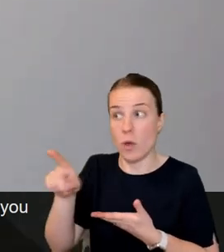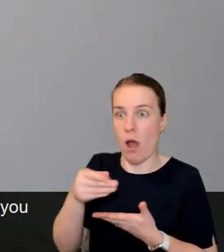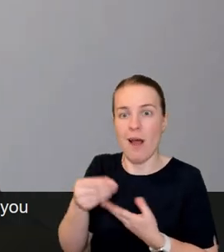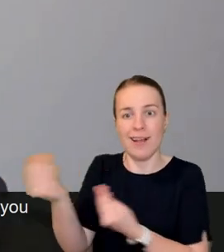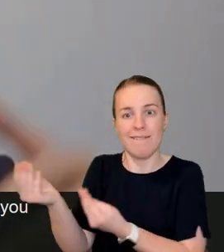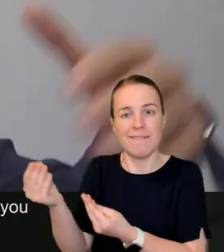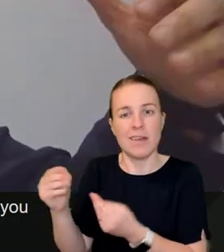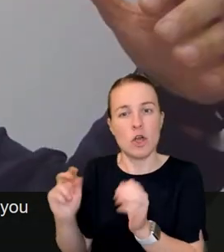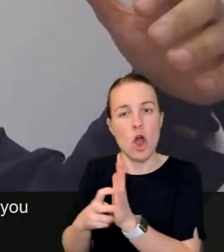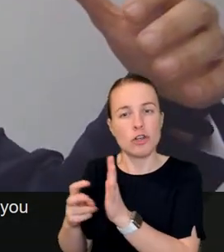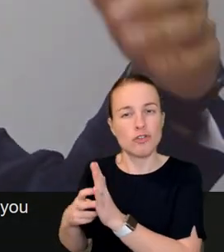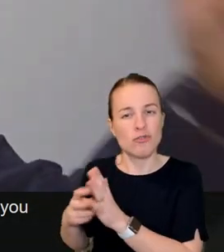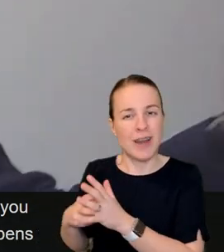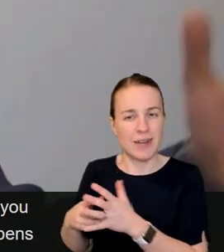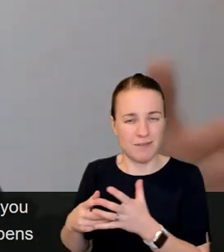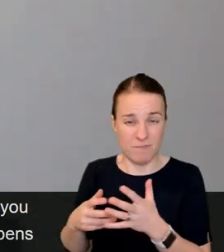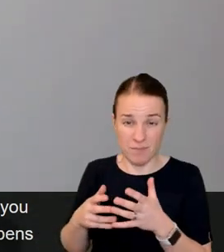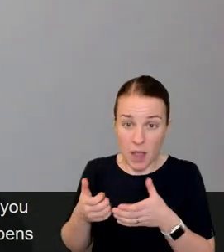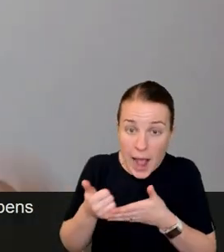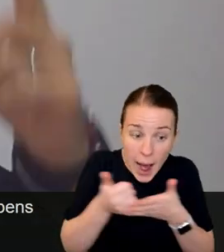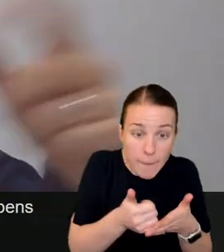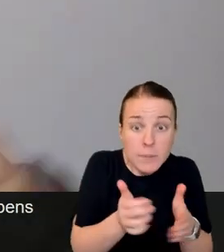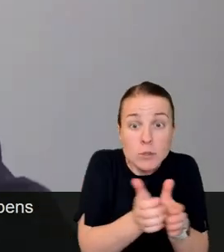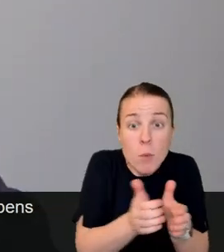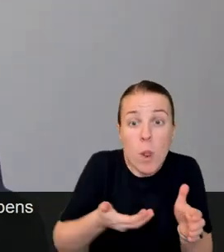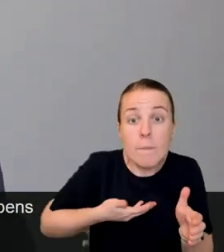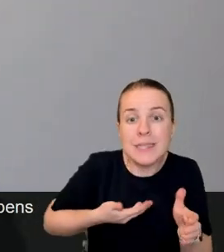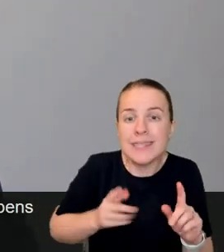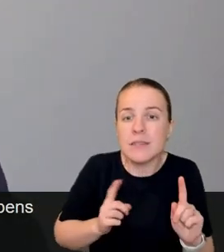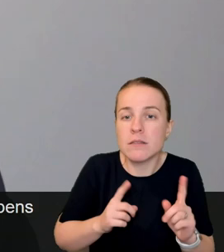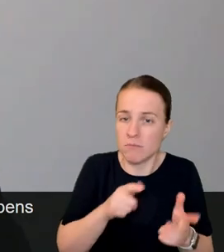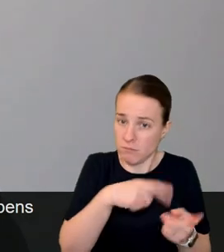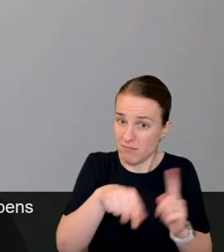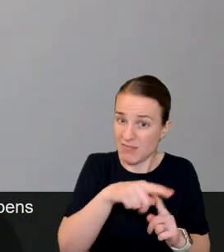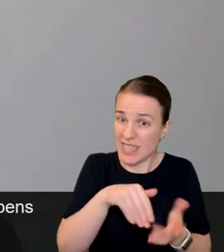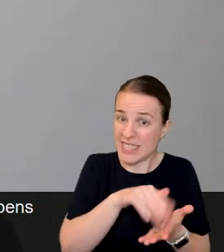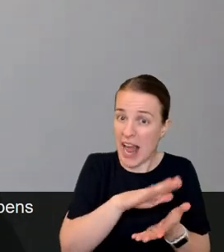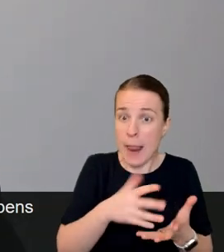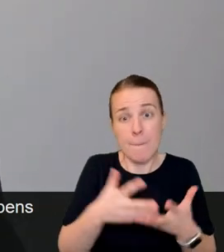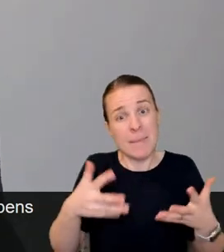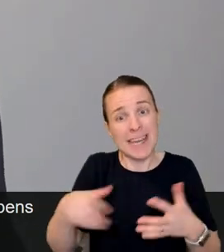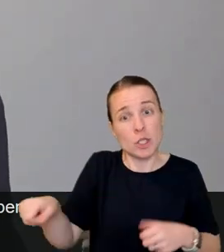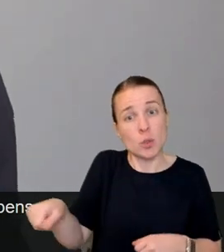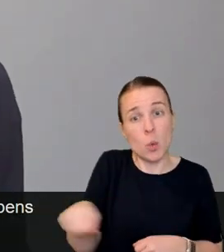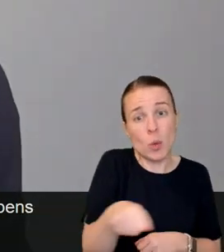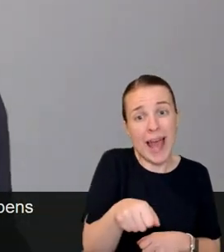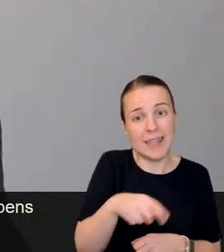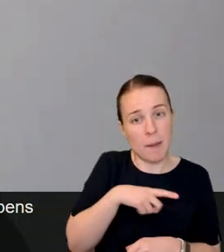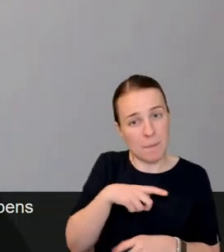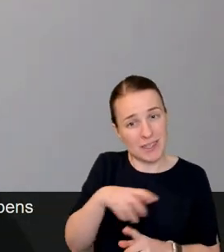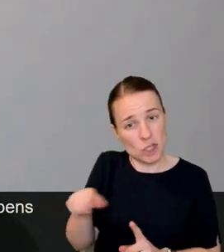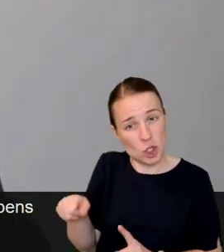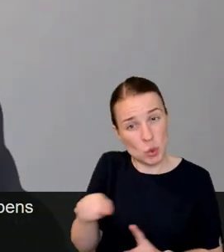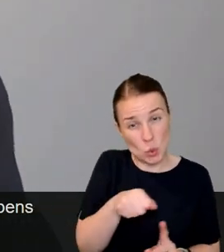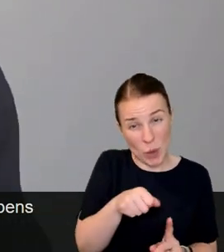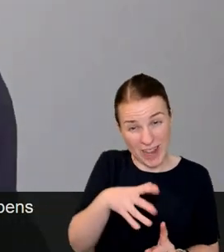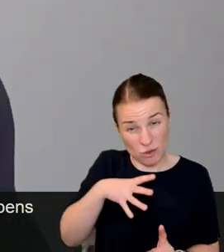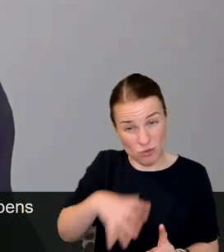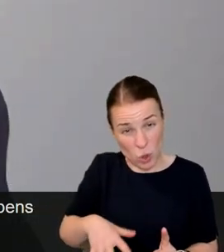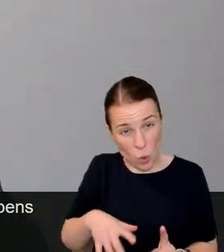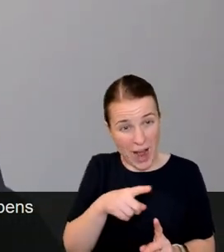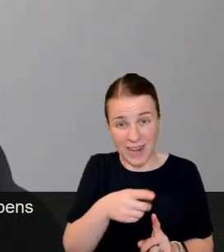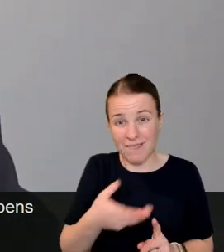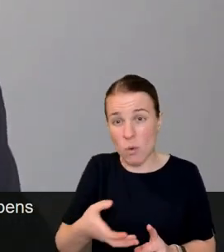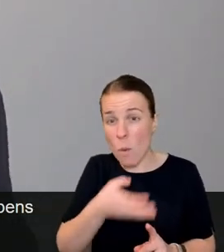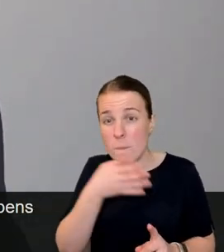is those that sell big suitcases, because the size of the suitcase required for the booze to be bought for